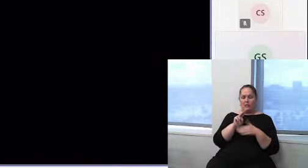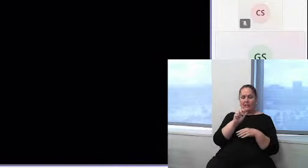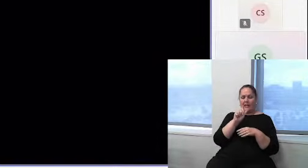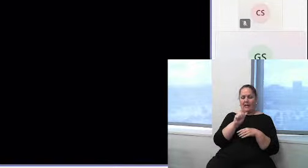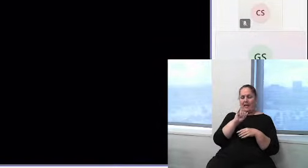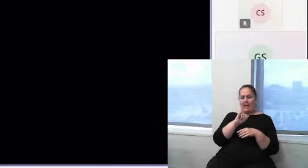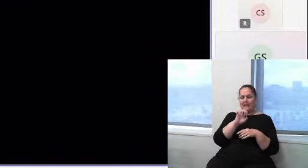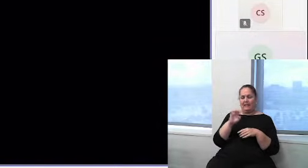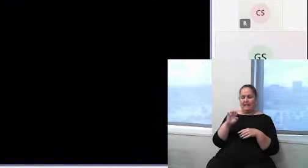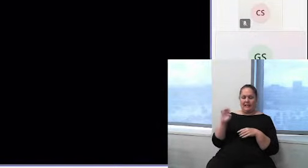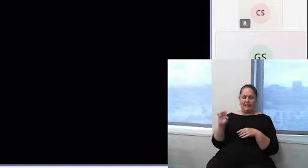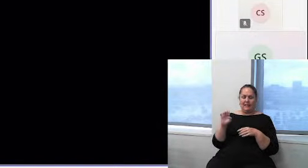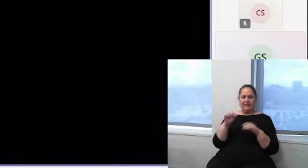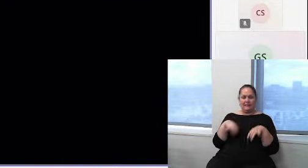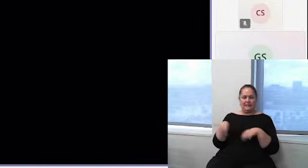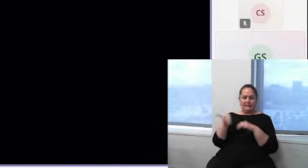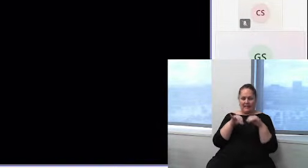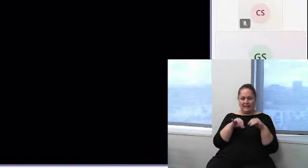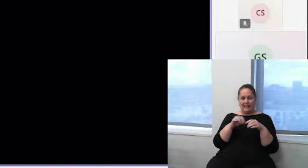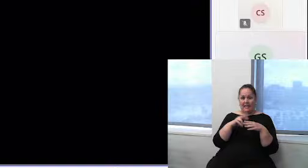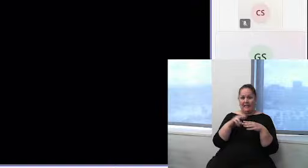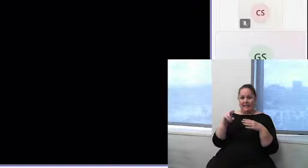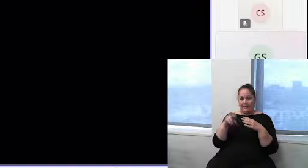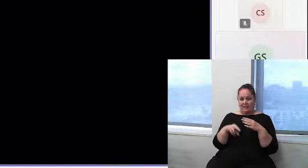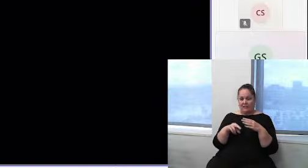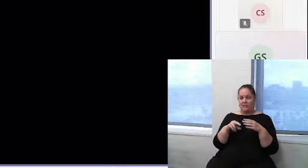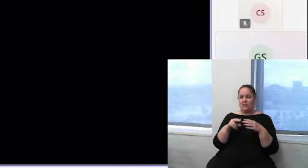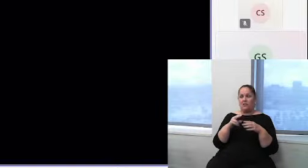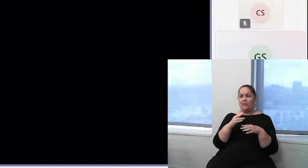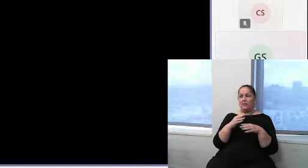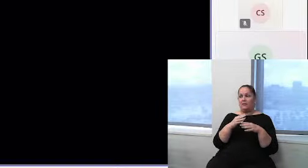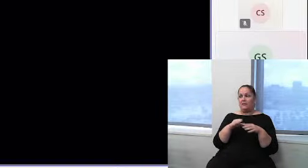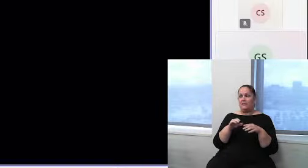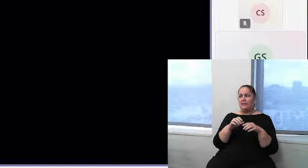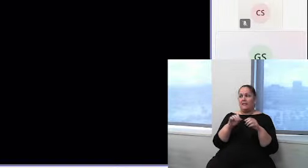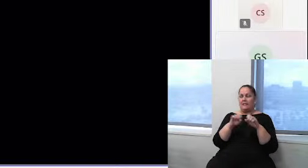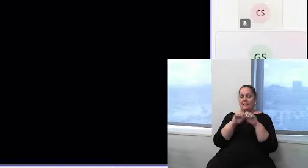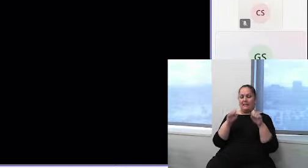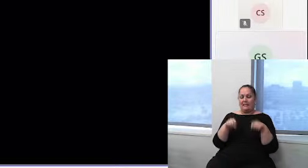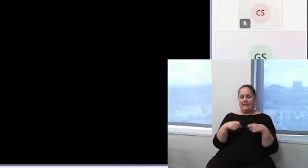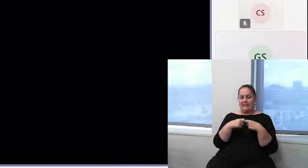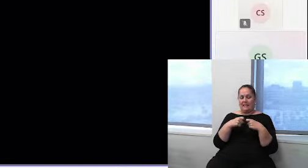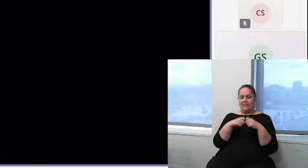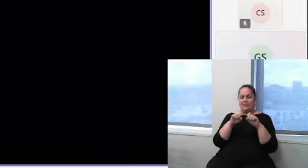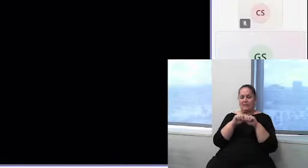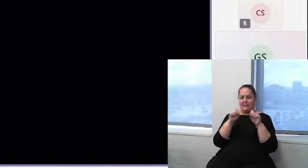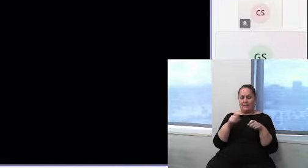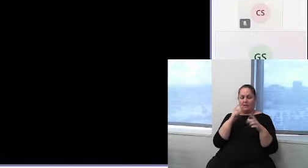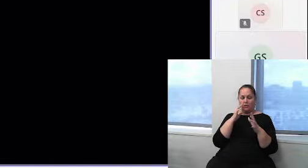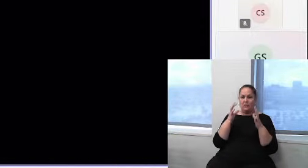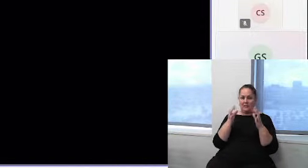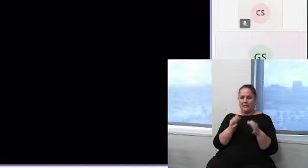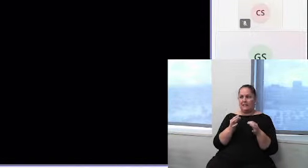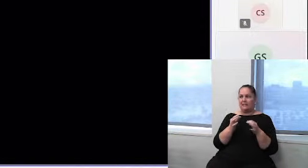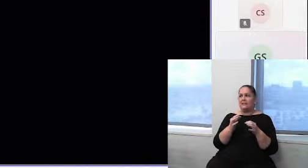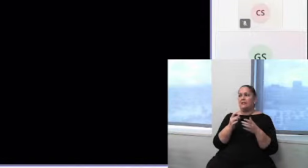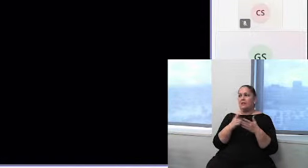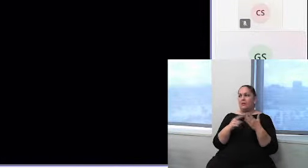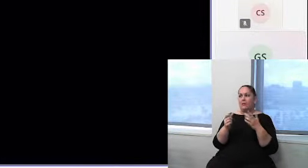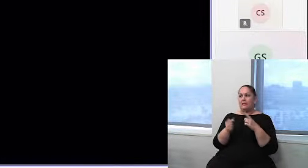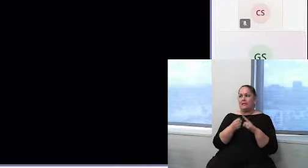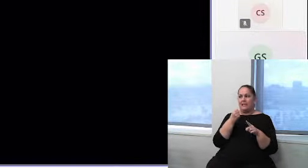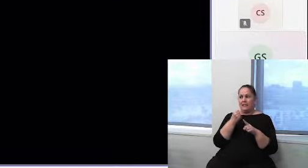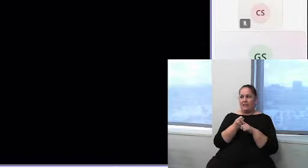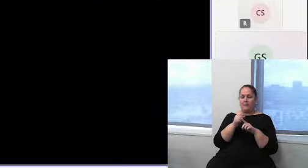IEEE standards. The output of it gets divided up for the system, electrical system, to determine what